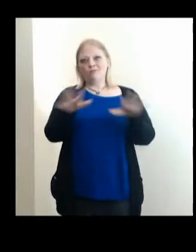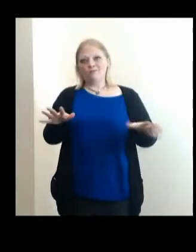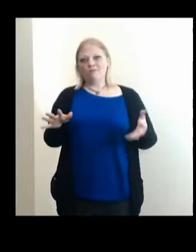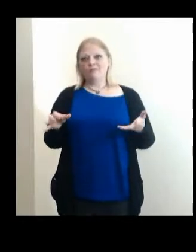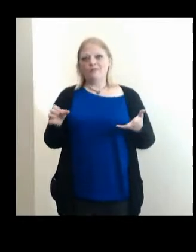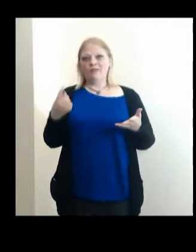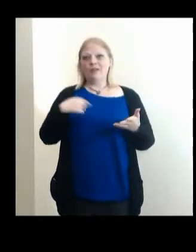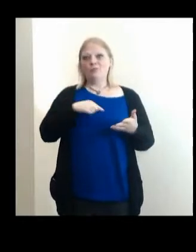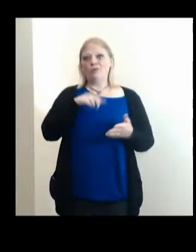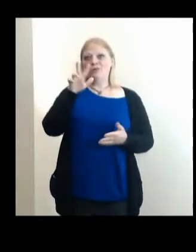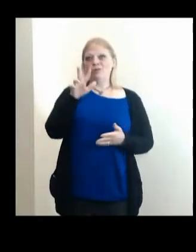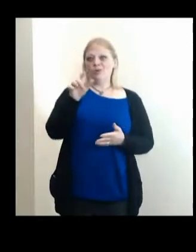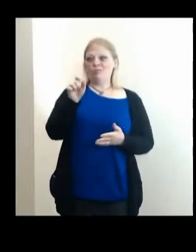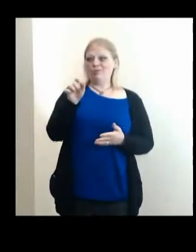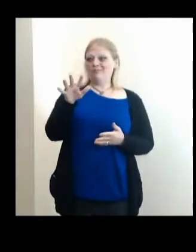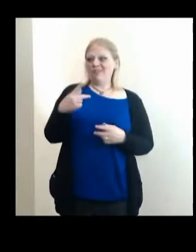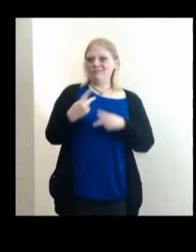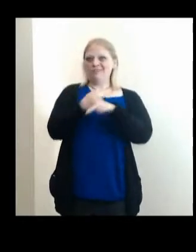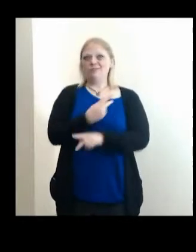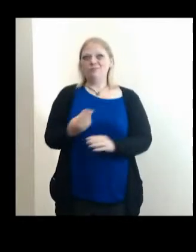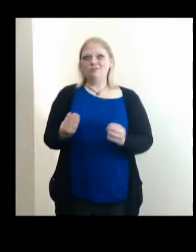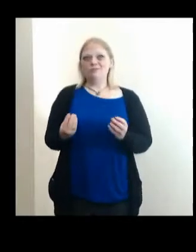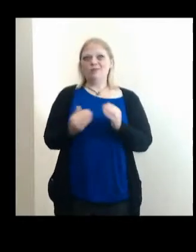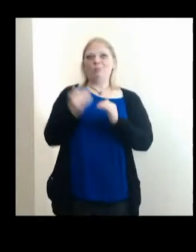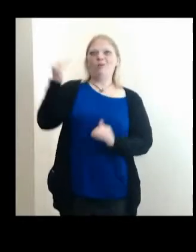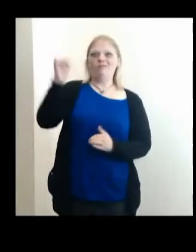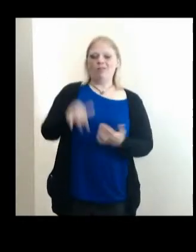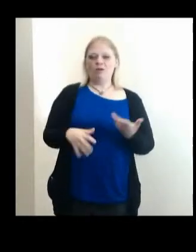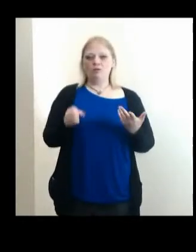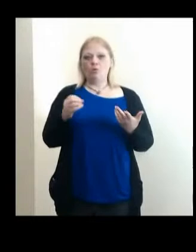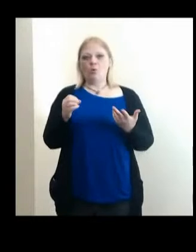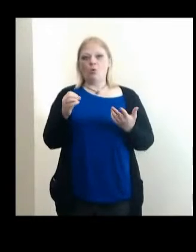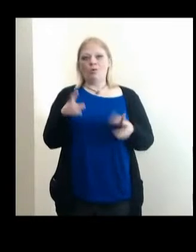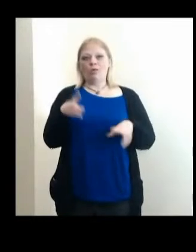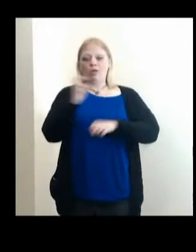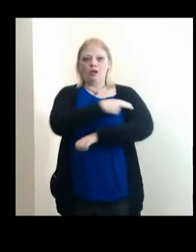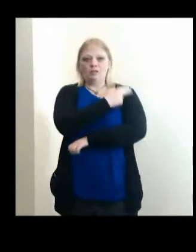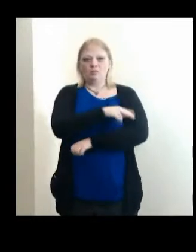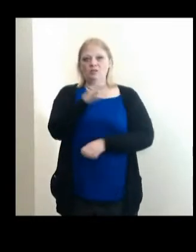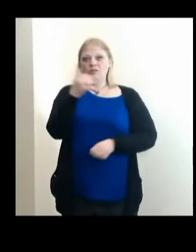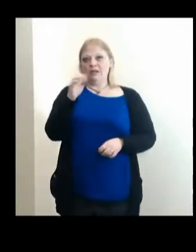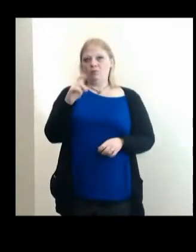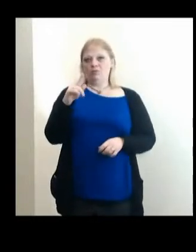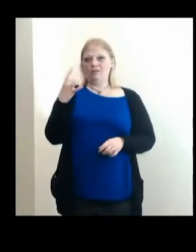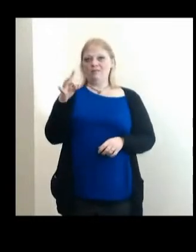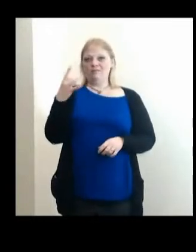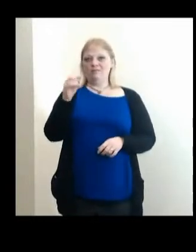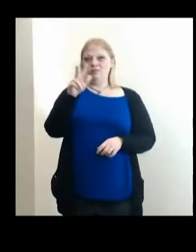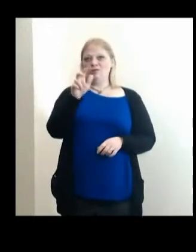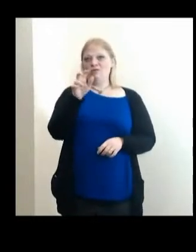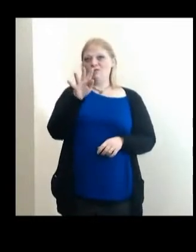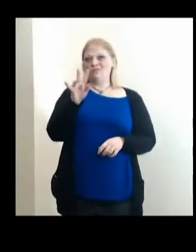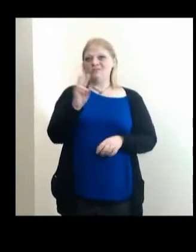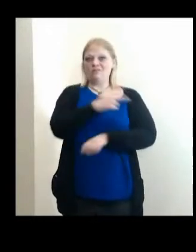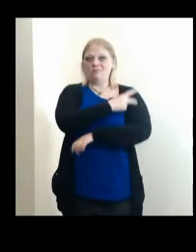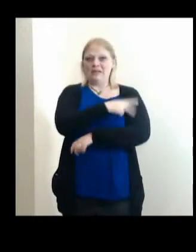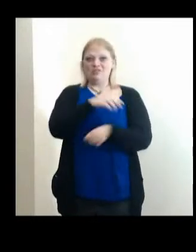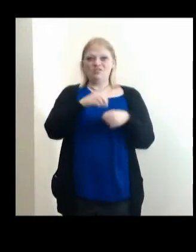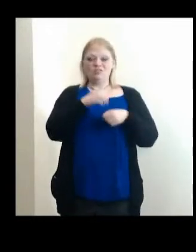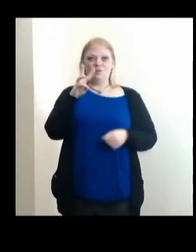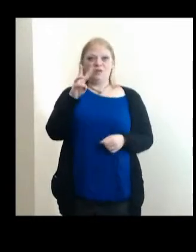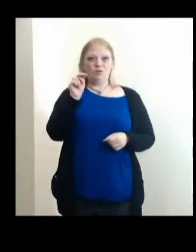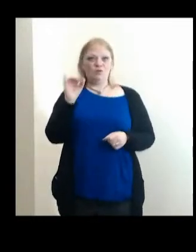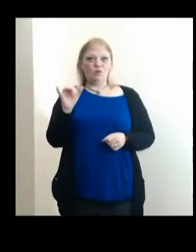are 3.5 times higher than that. Hospitalizations on April 18th, there were 347 COVID-19 patients in Western New